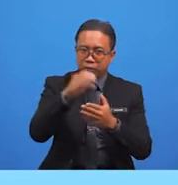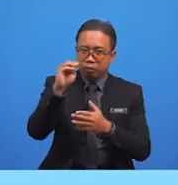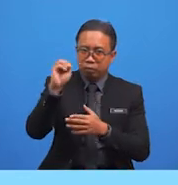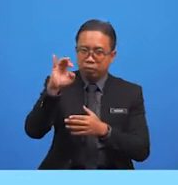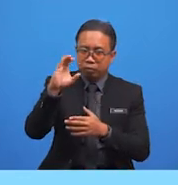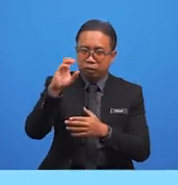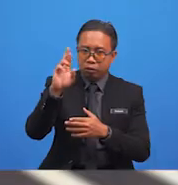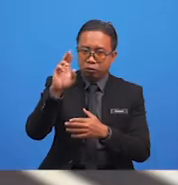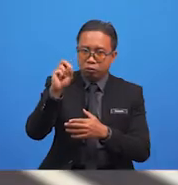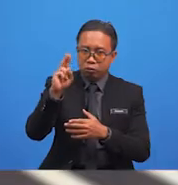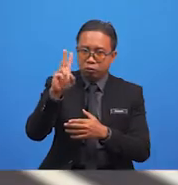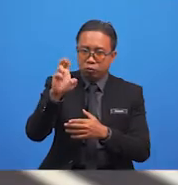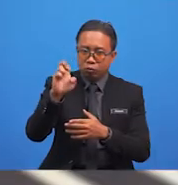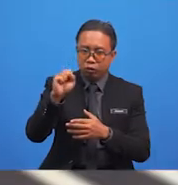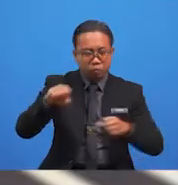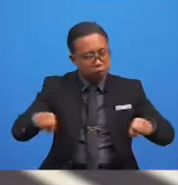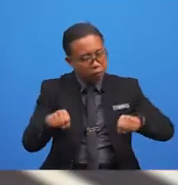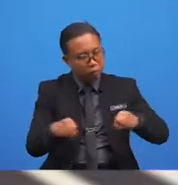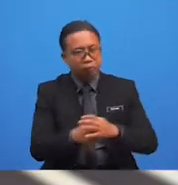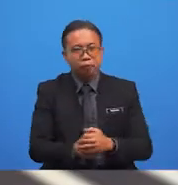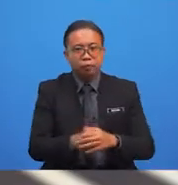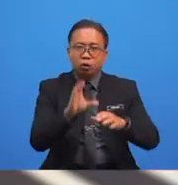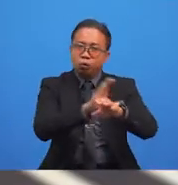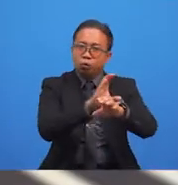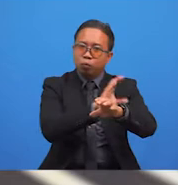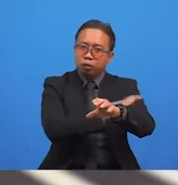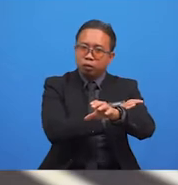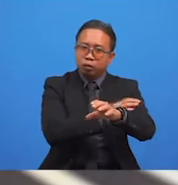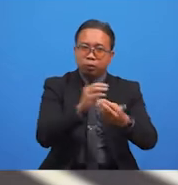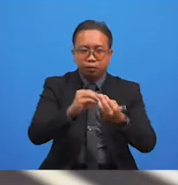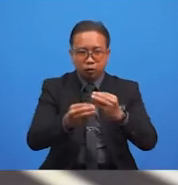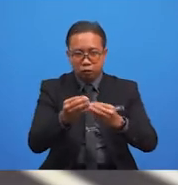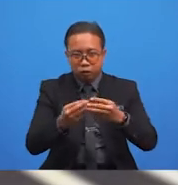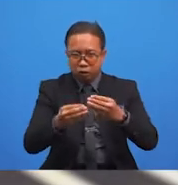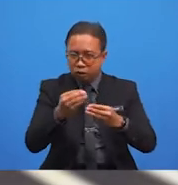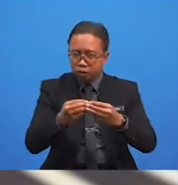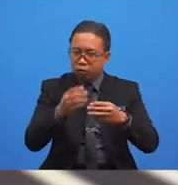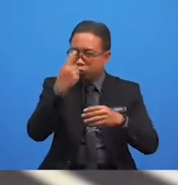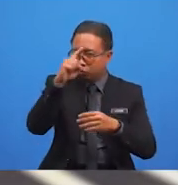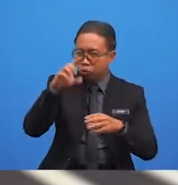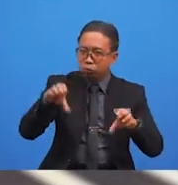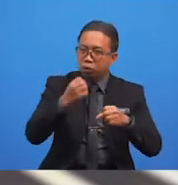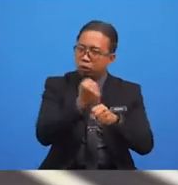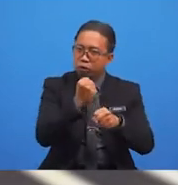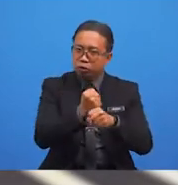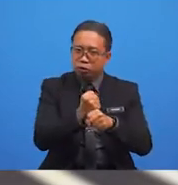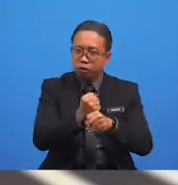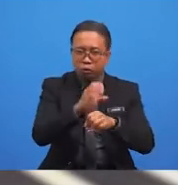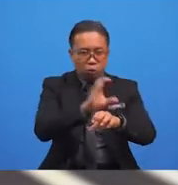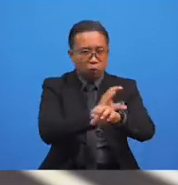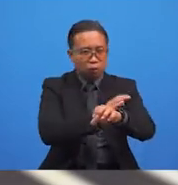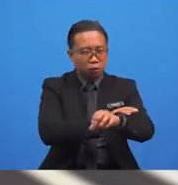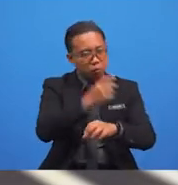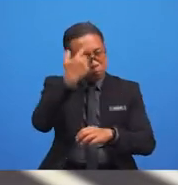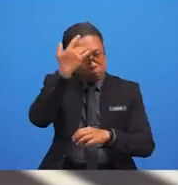microwave. The computer is a machine that can perform tasks, and some computers are